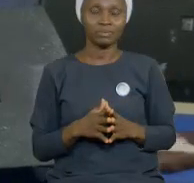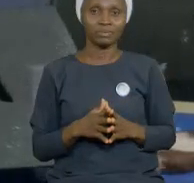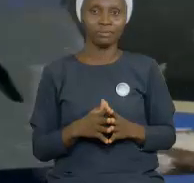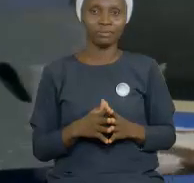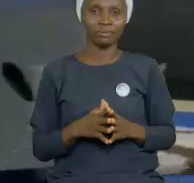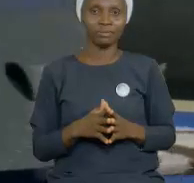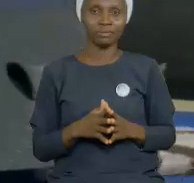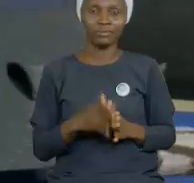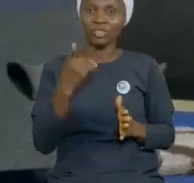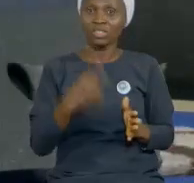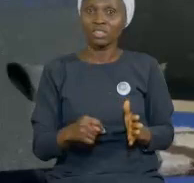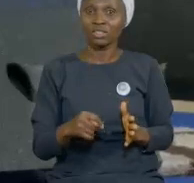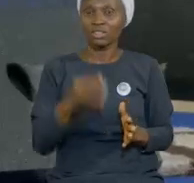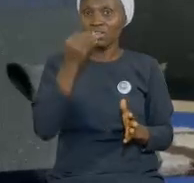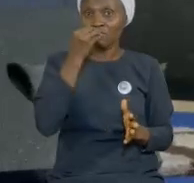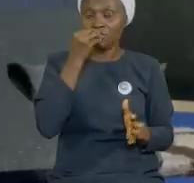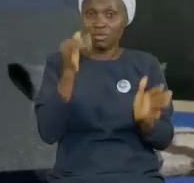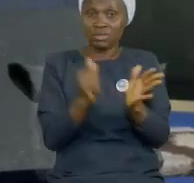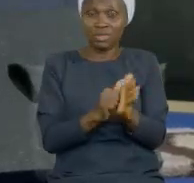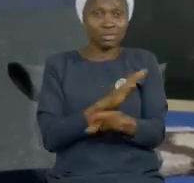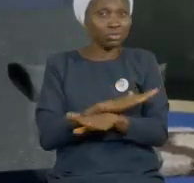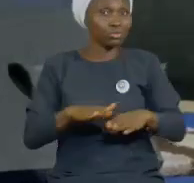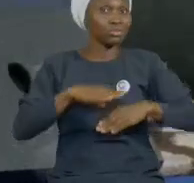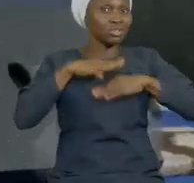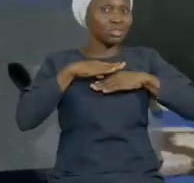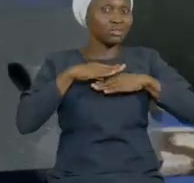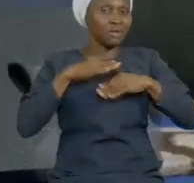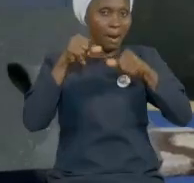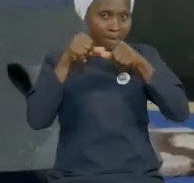The food that does not satisfy permanently.